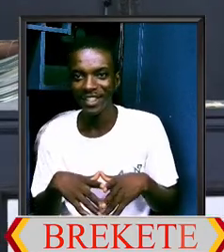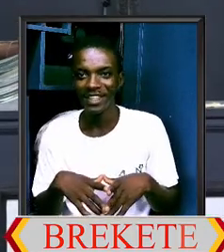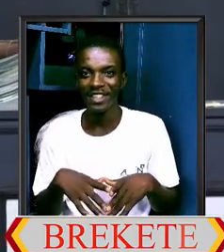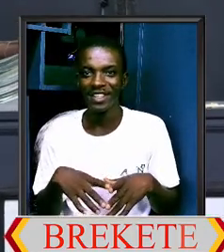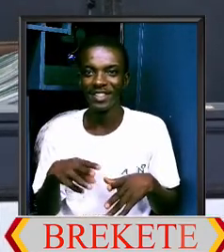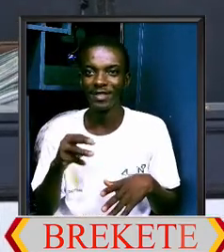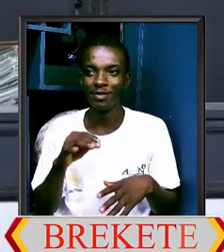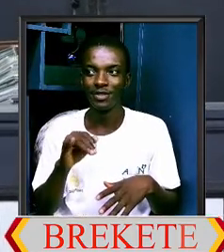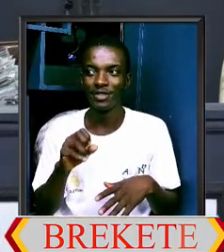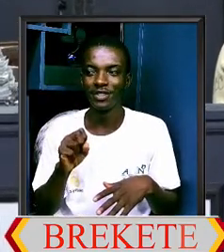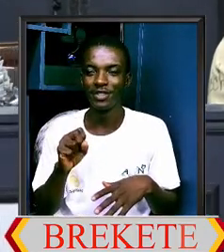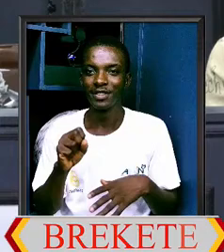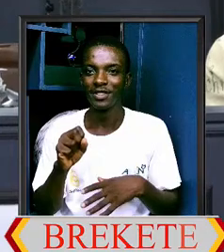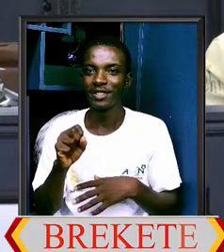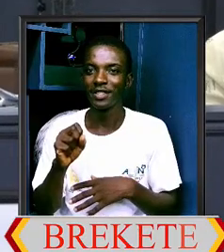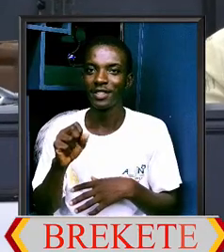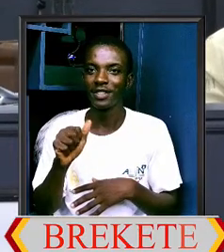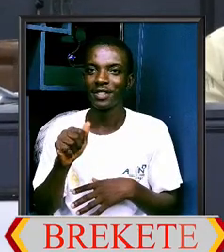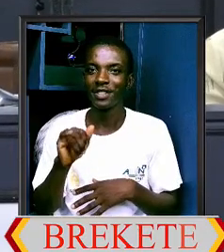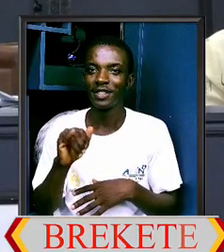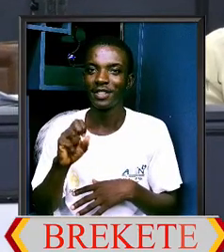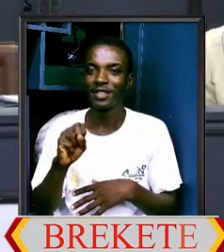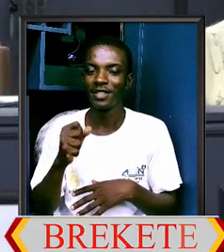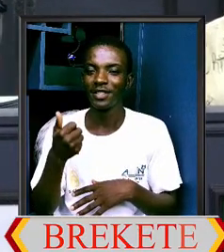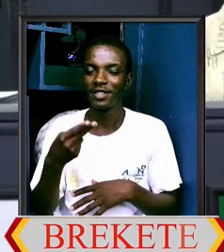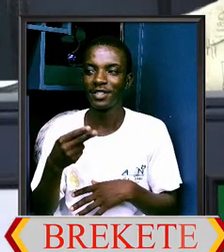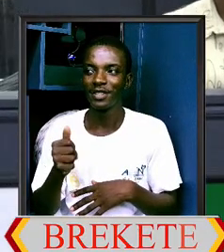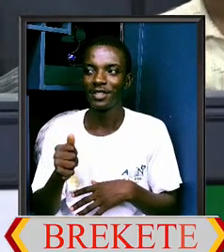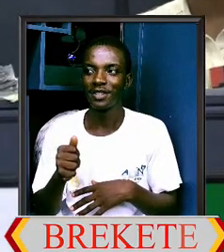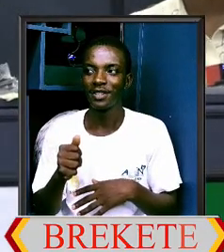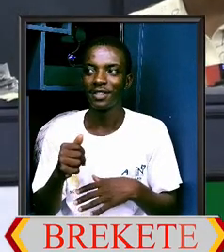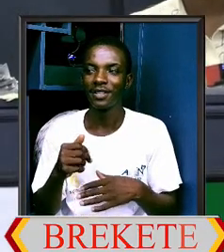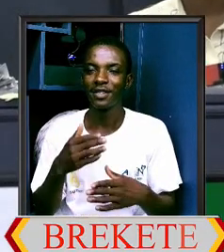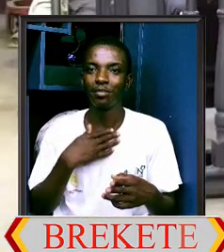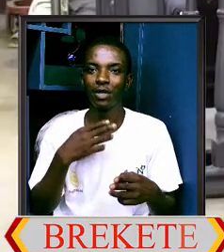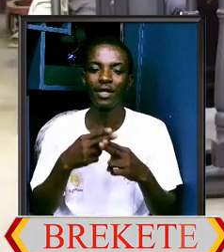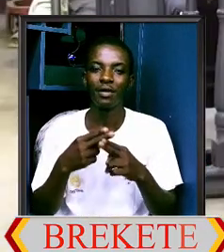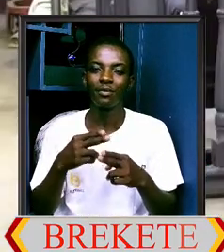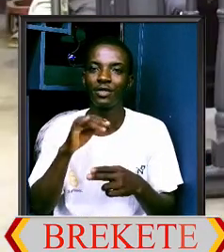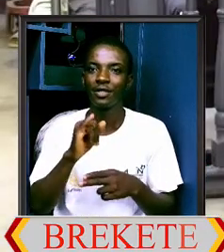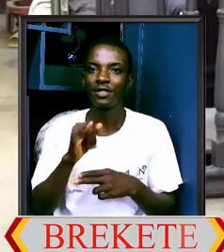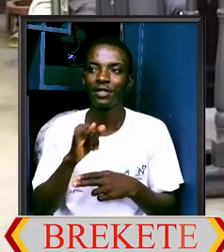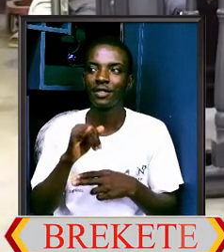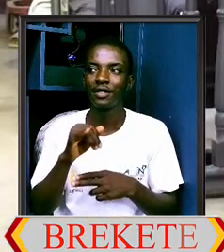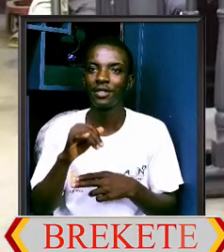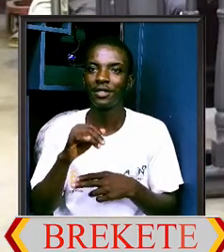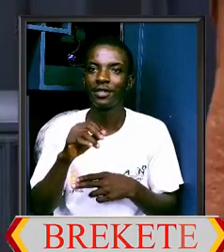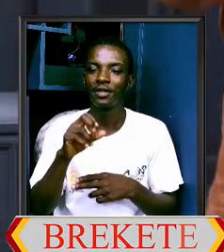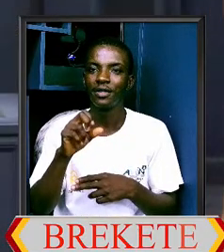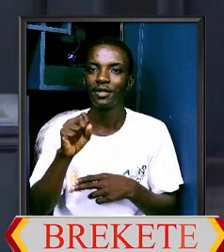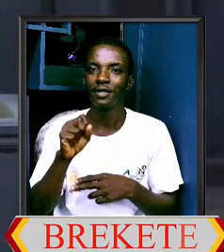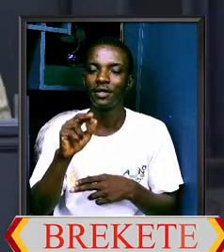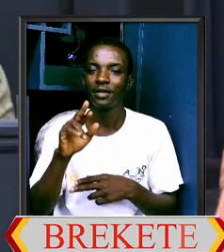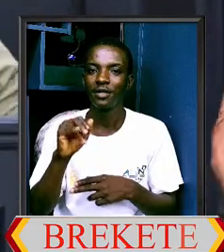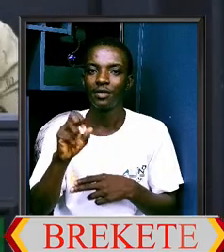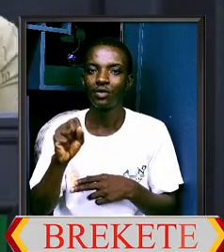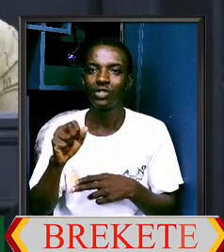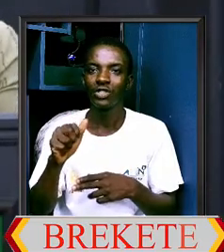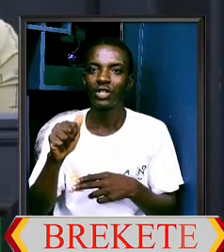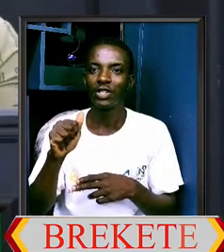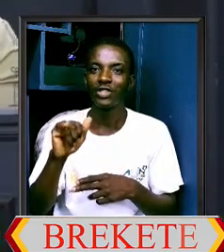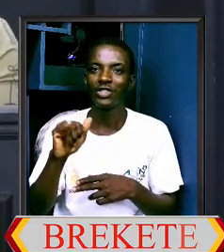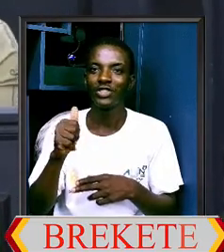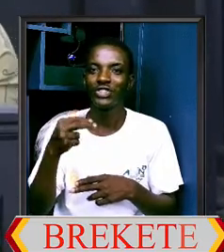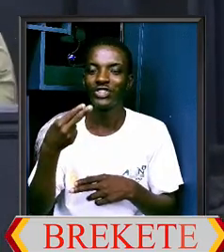Mrs. Aisha. Sir? To introduce yourself. Okay, my name is Mrs. Aisha. You can clap for